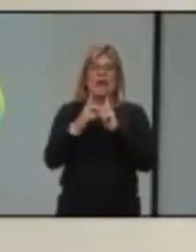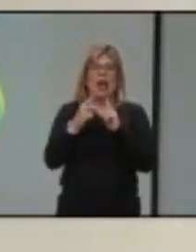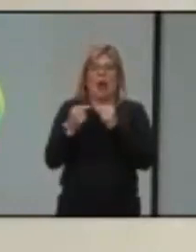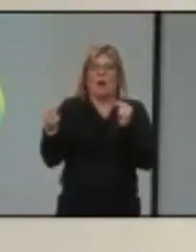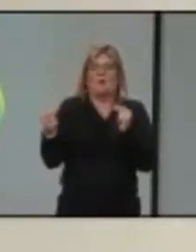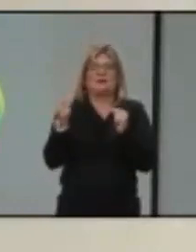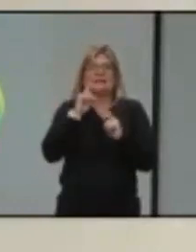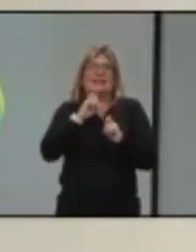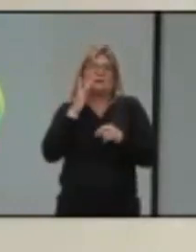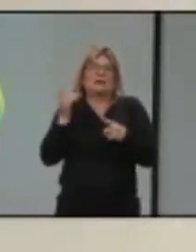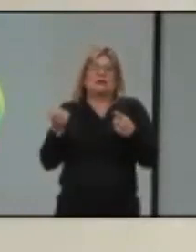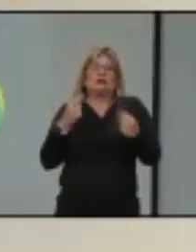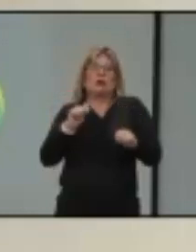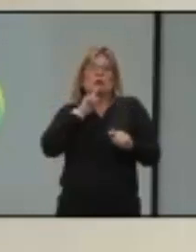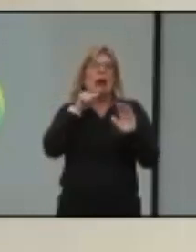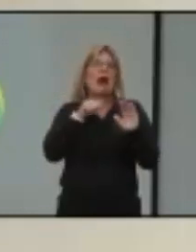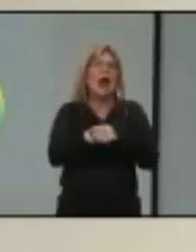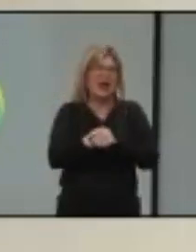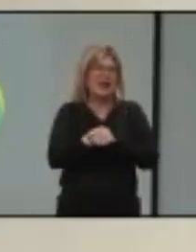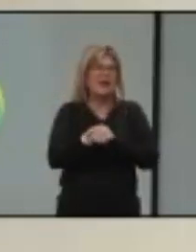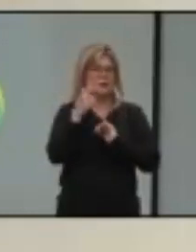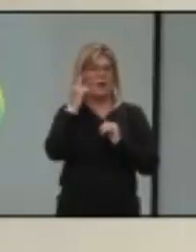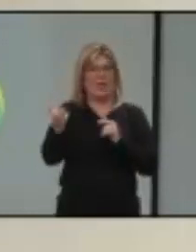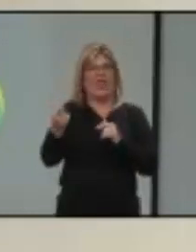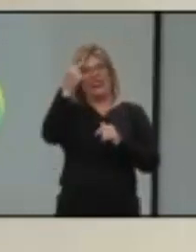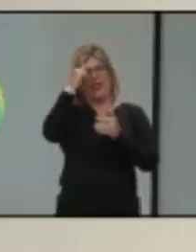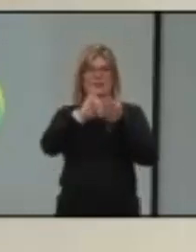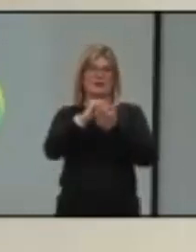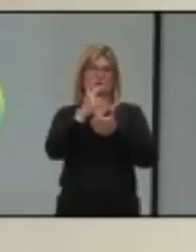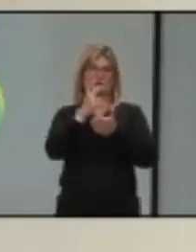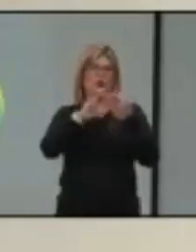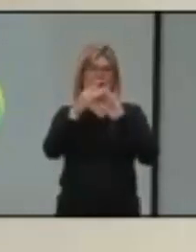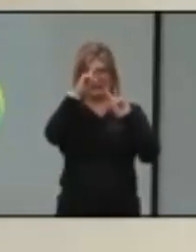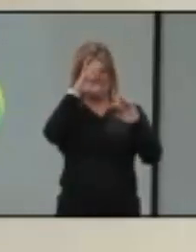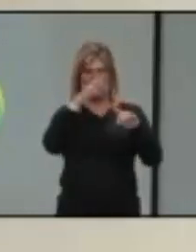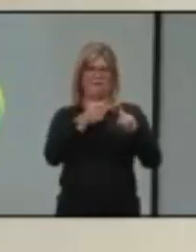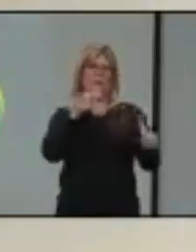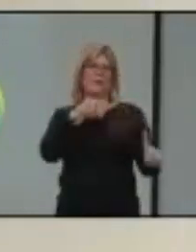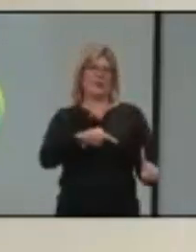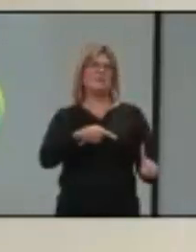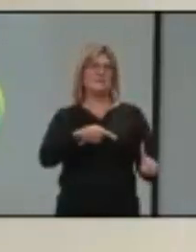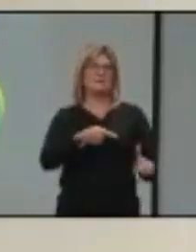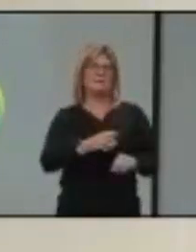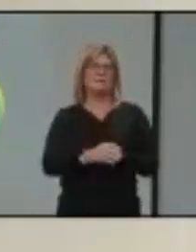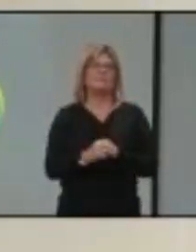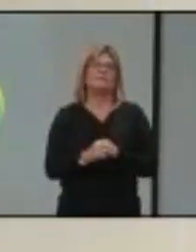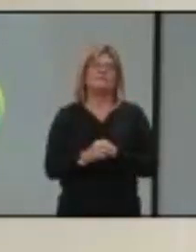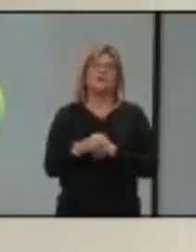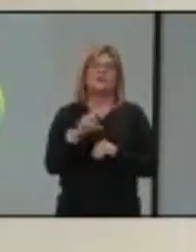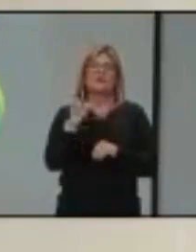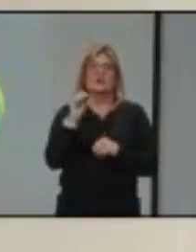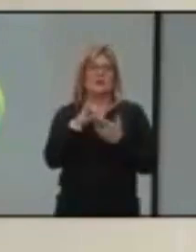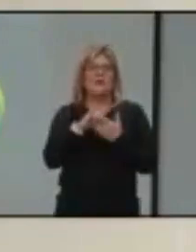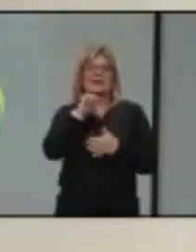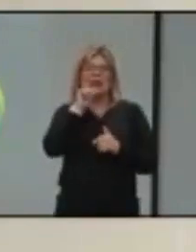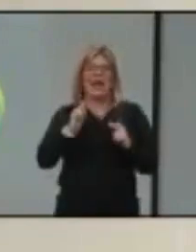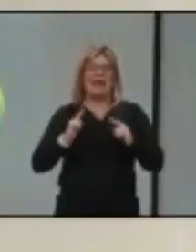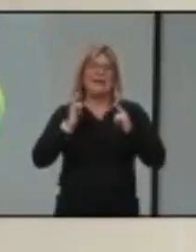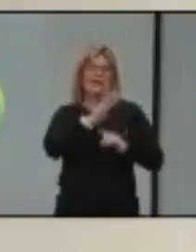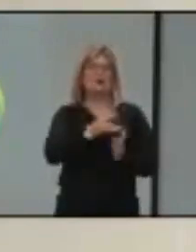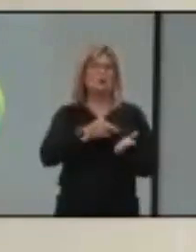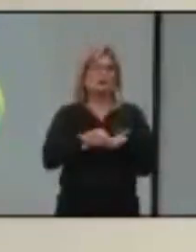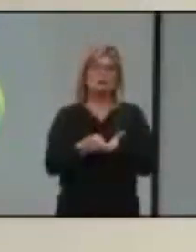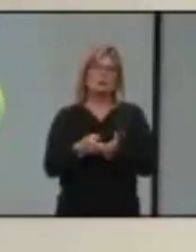they think that that's what their community wants and that's what society believes that they're supposed to do, right? And so not living in their